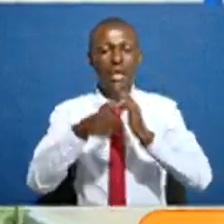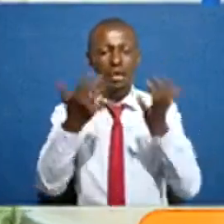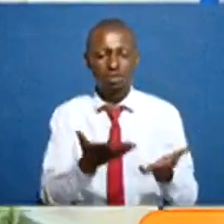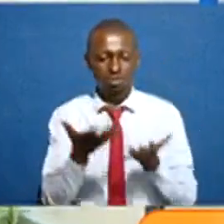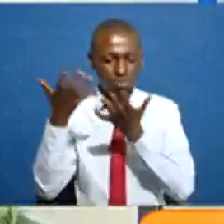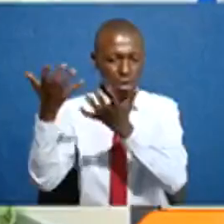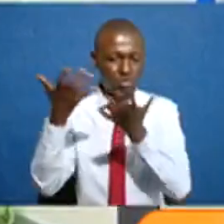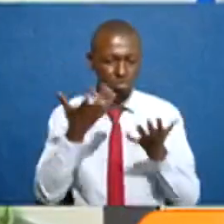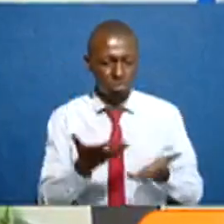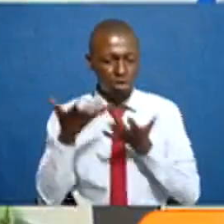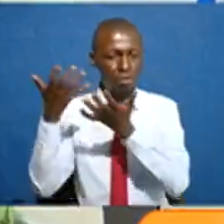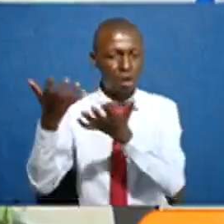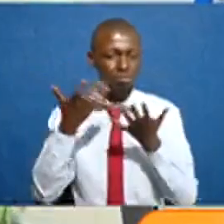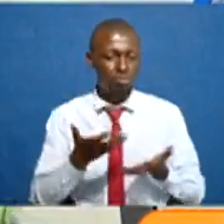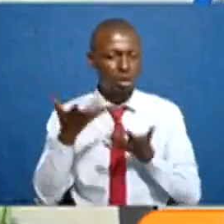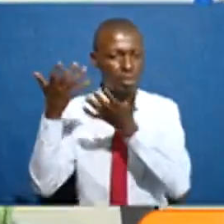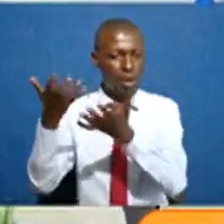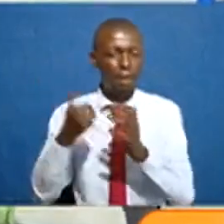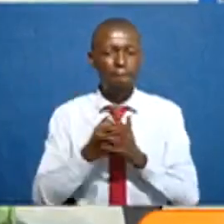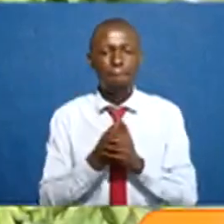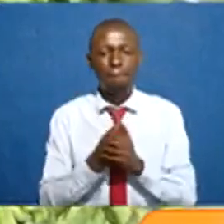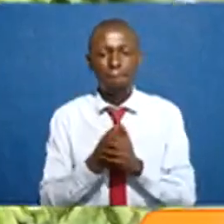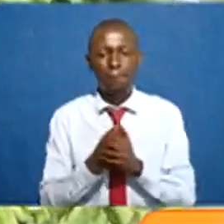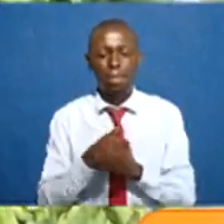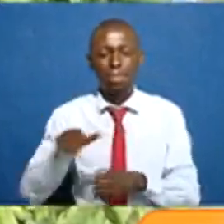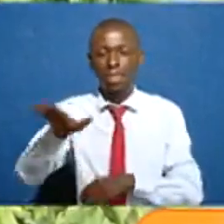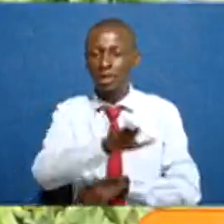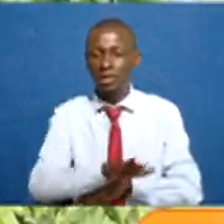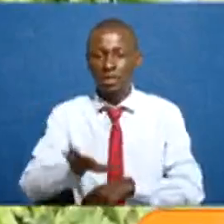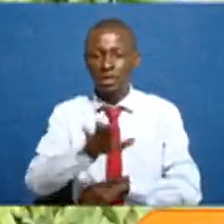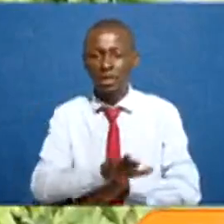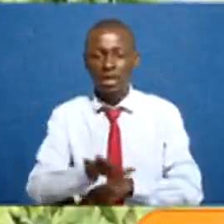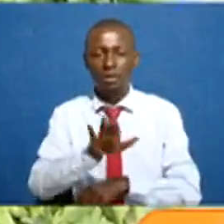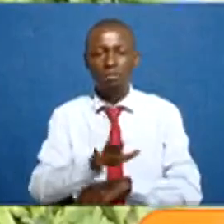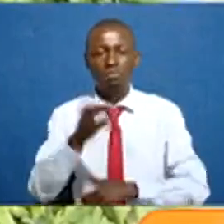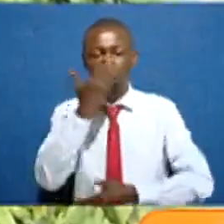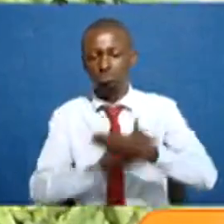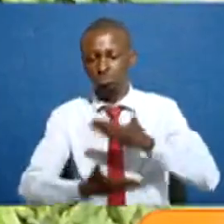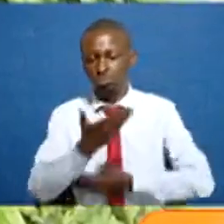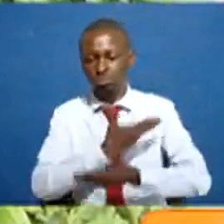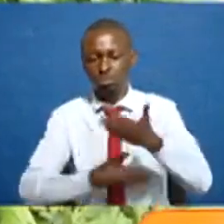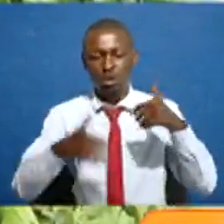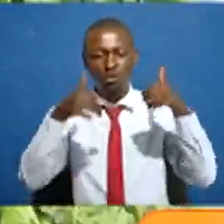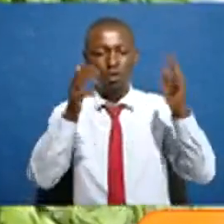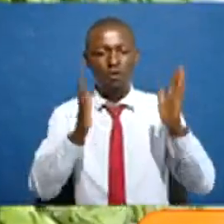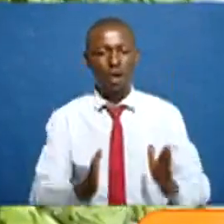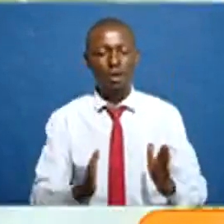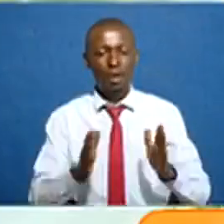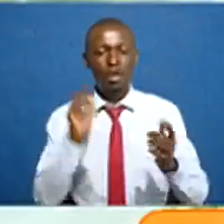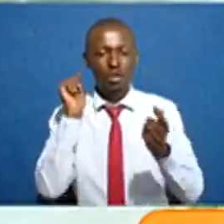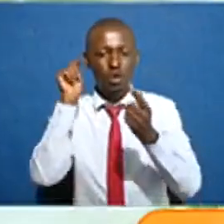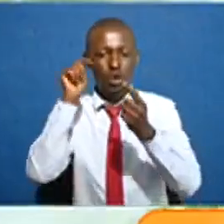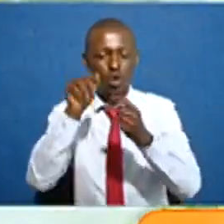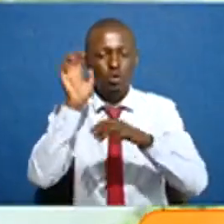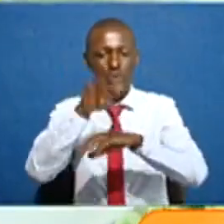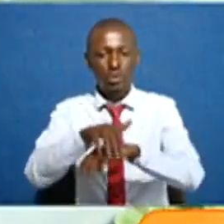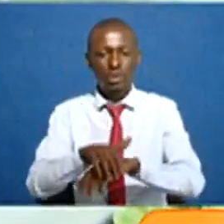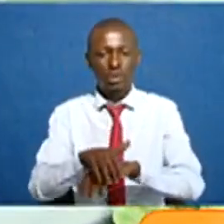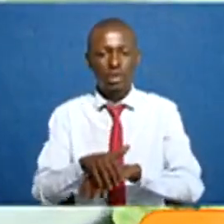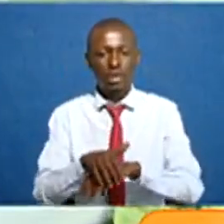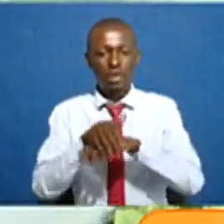Aggregation refers to a process of providing order and interactions between smallholder farmers with a goal of introducing them